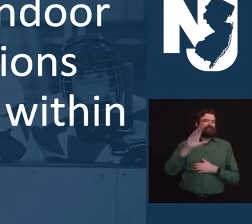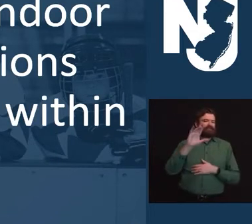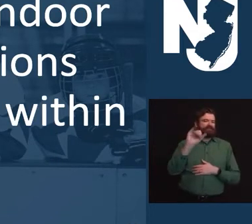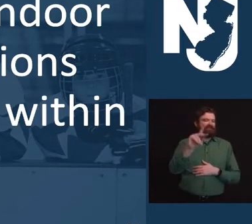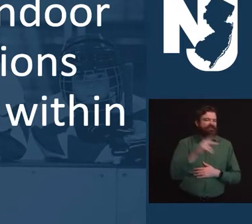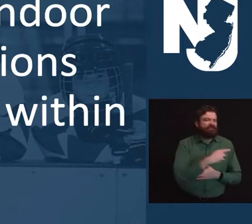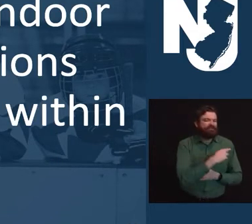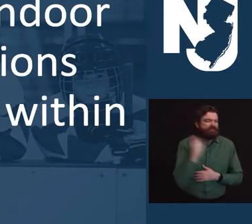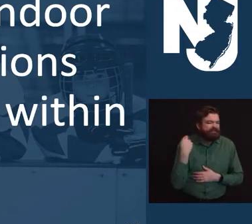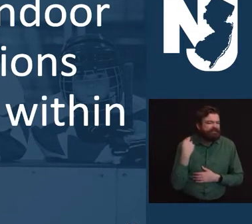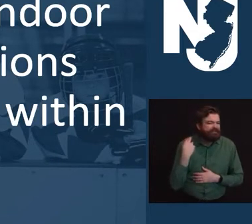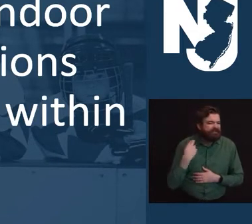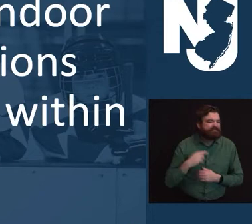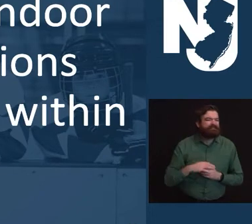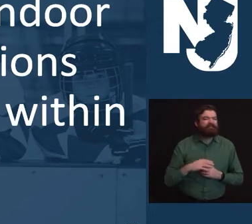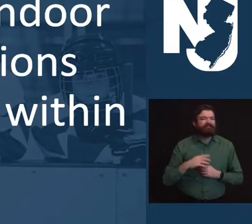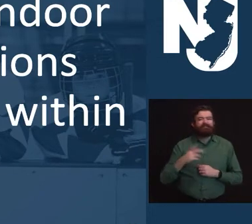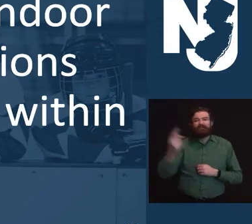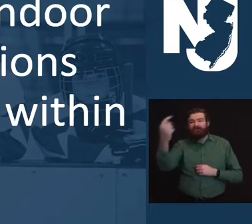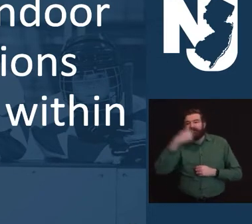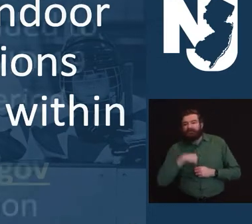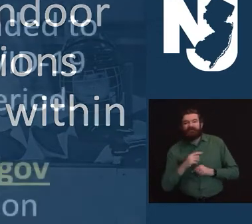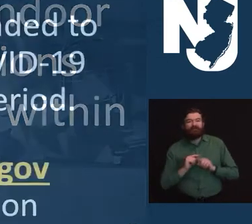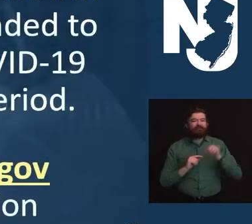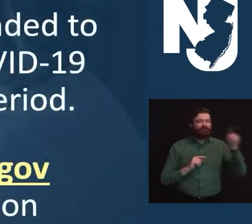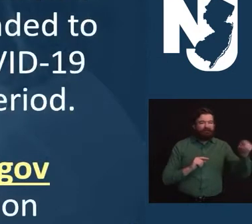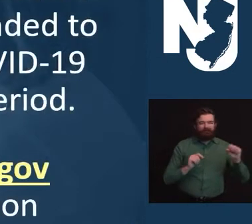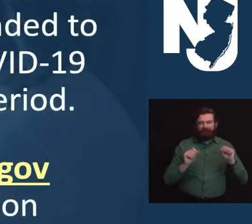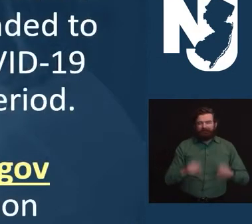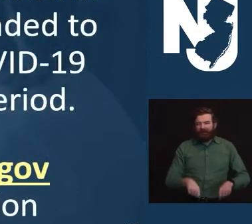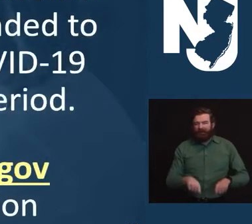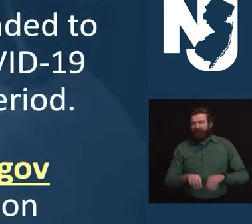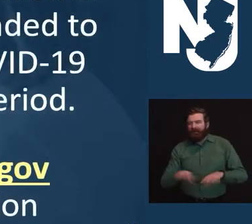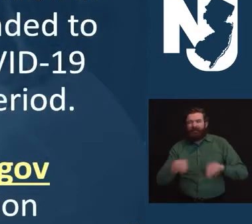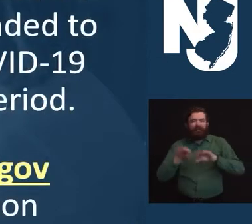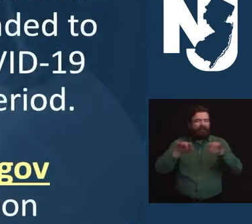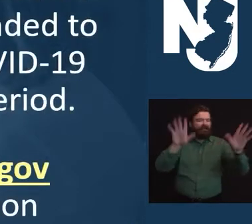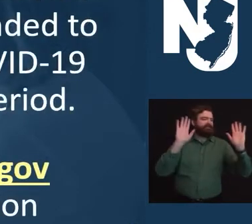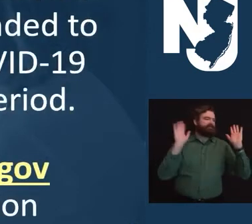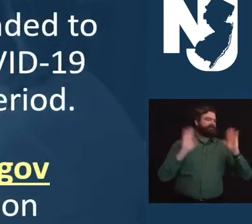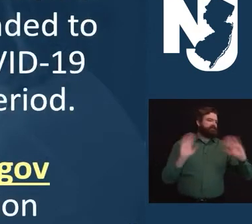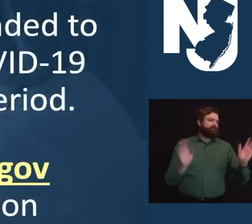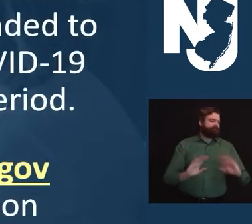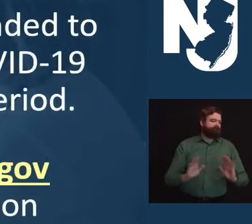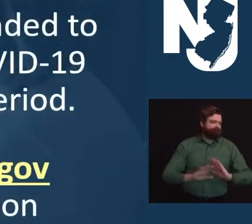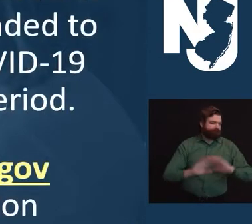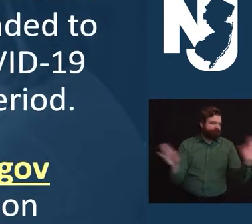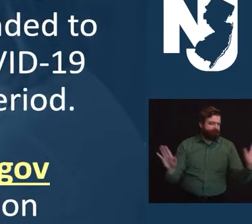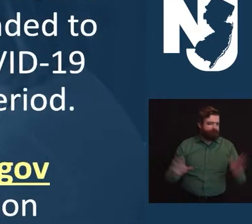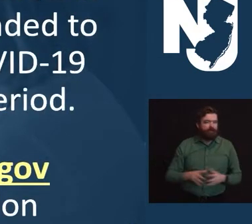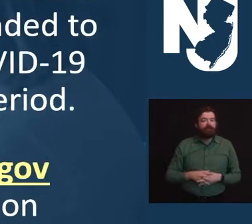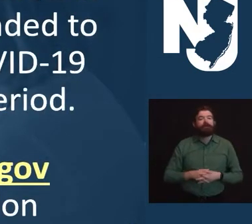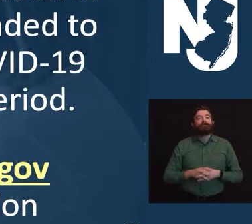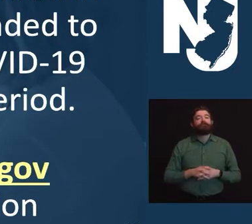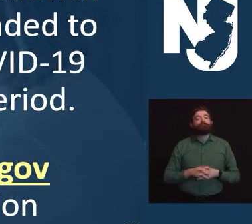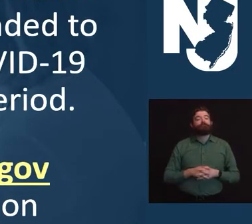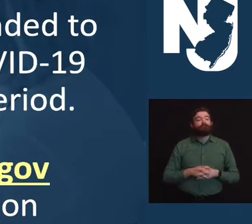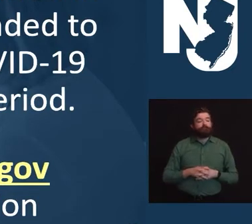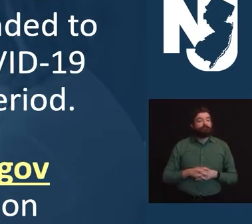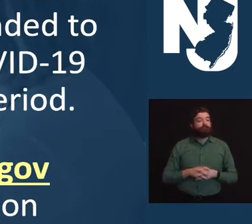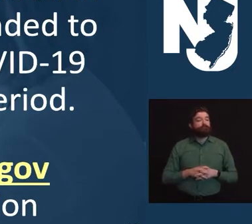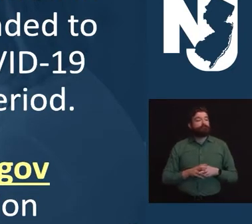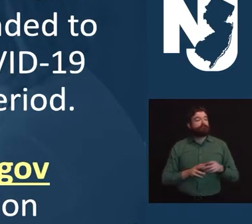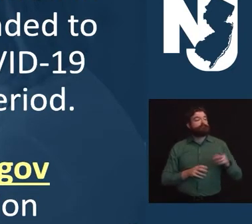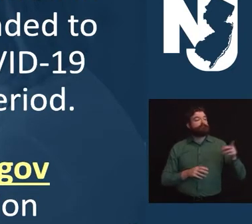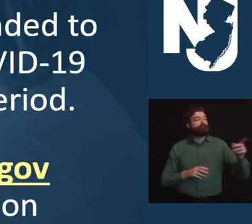for the virus to spread. Next up, yesterday, this is good news, we extended the time for eligible uninsured